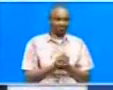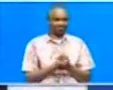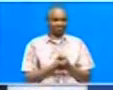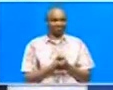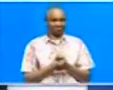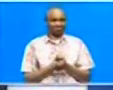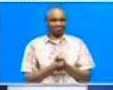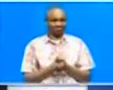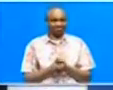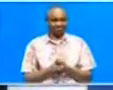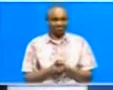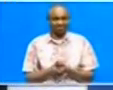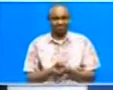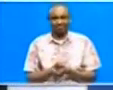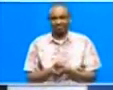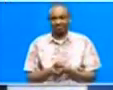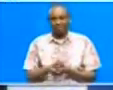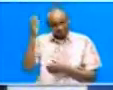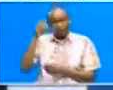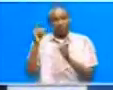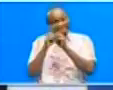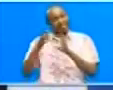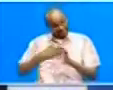The KTN presenters. Yes, I was your mentor.